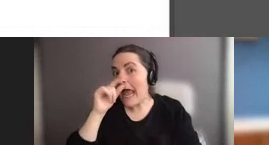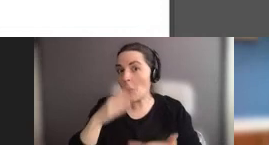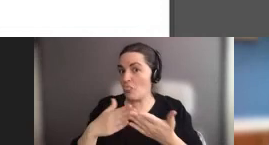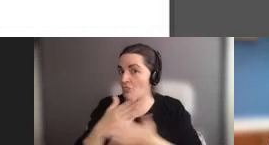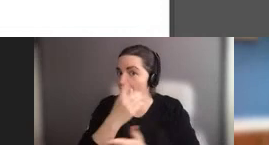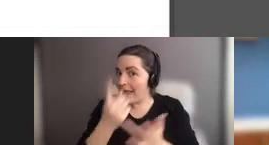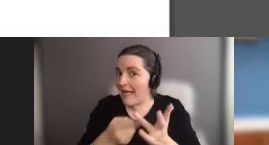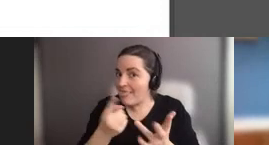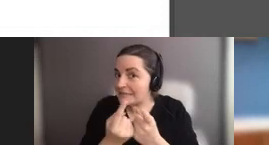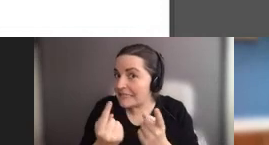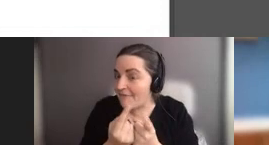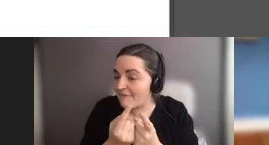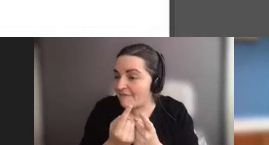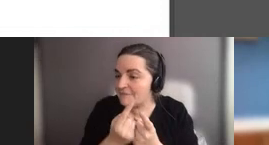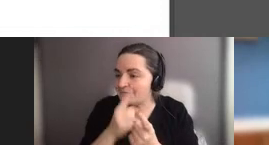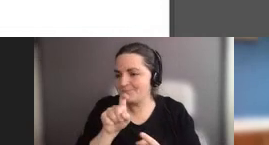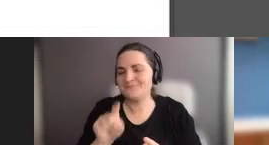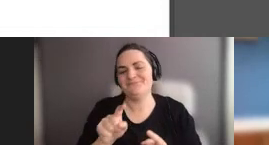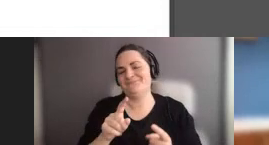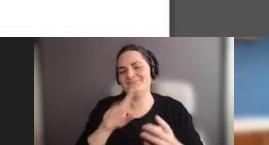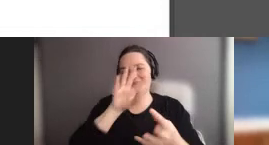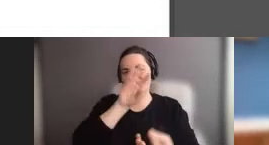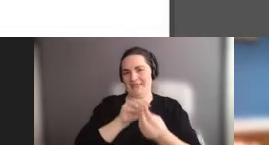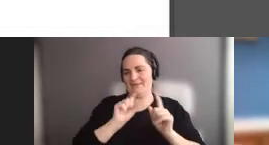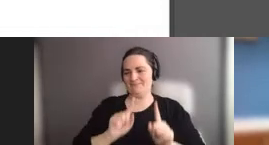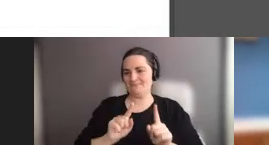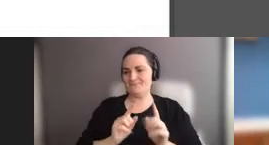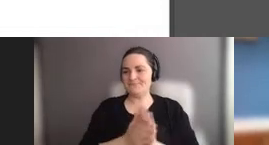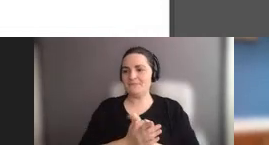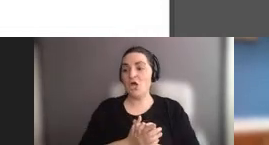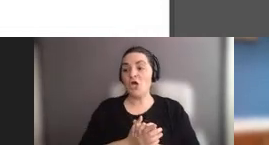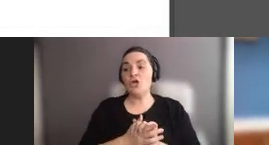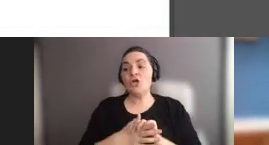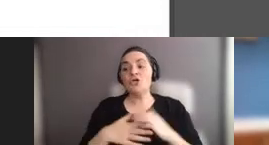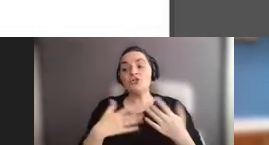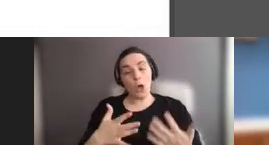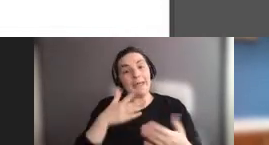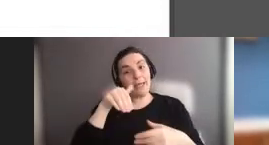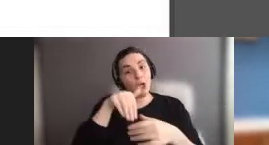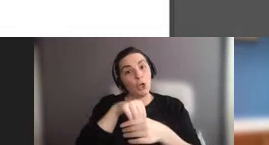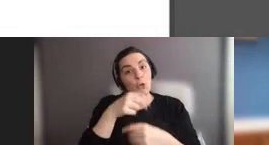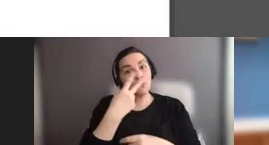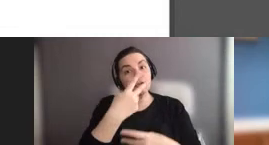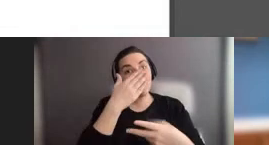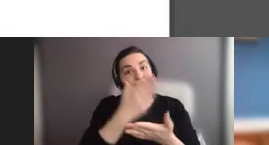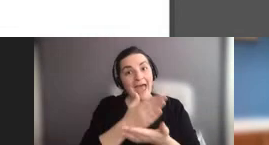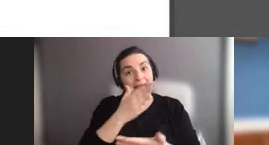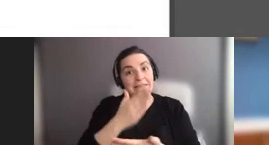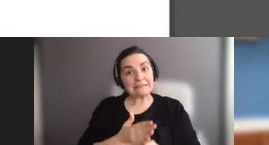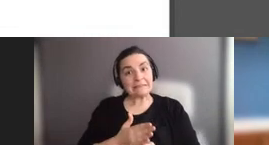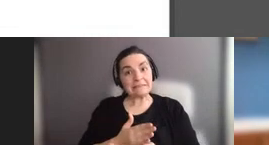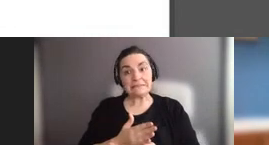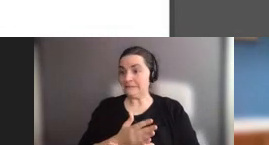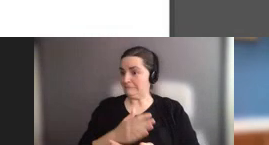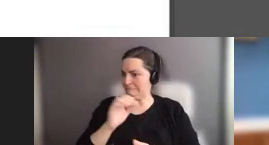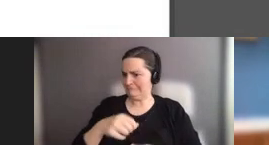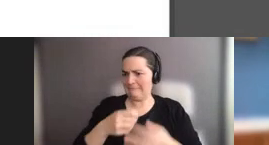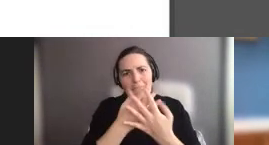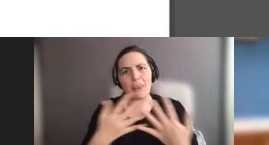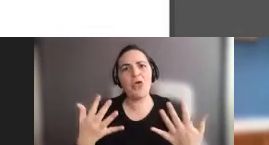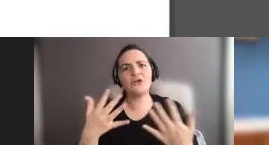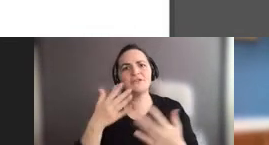Magnets are attracted to some metals, but some metals aren't attractive to magnets. The magnetic force can go through copper. Great, loads of